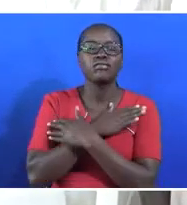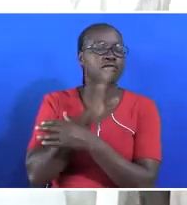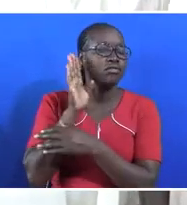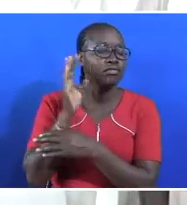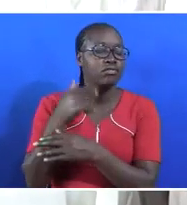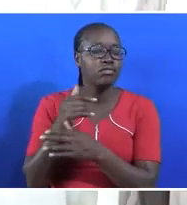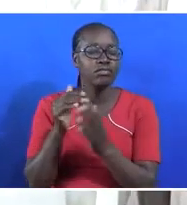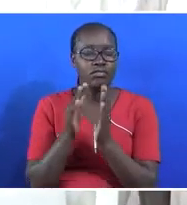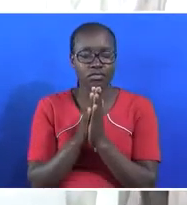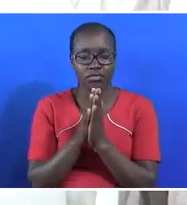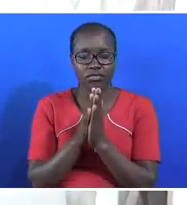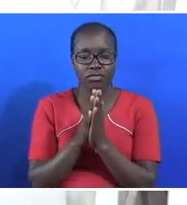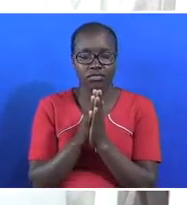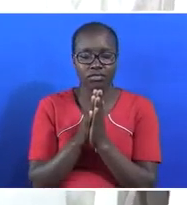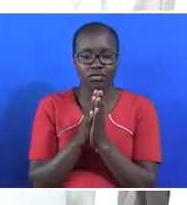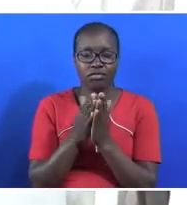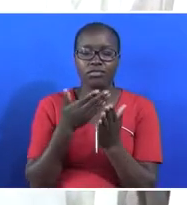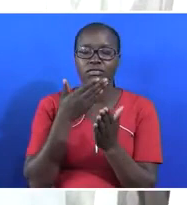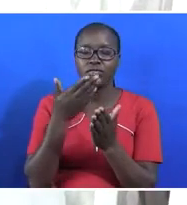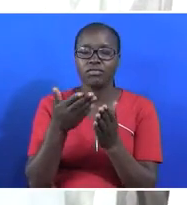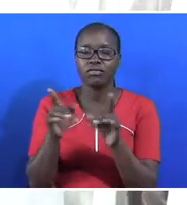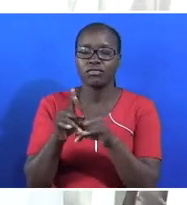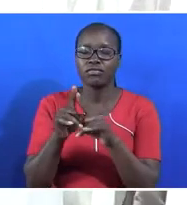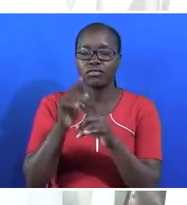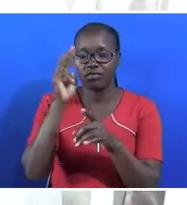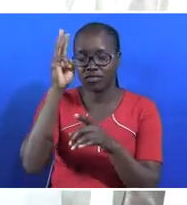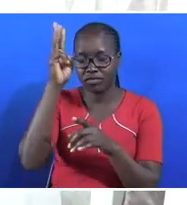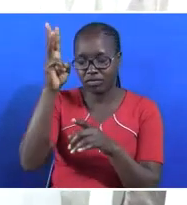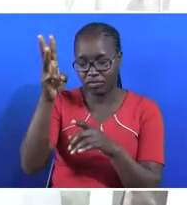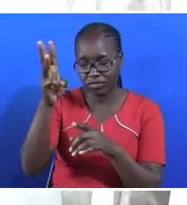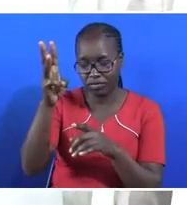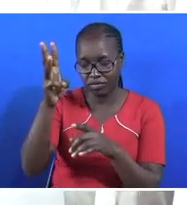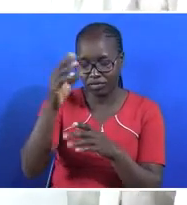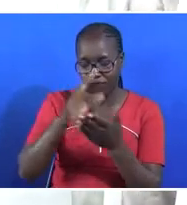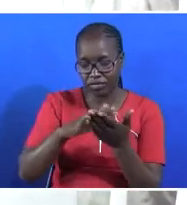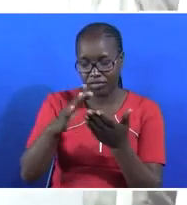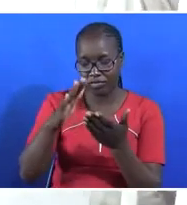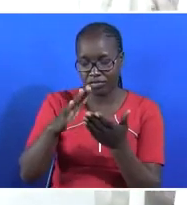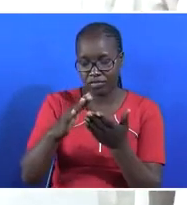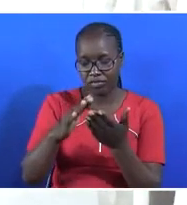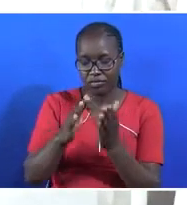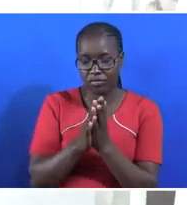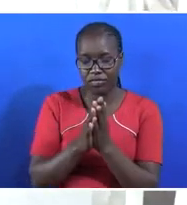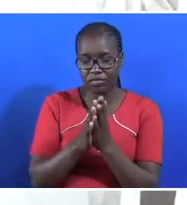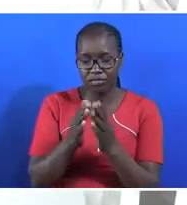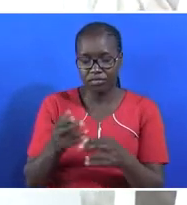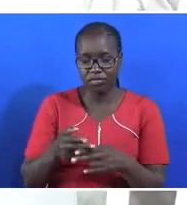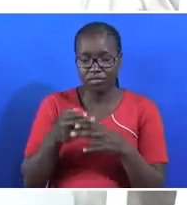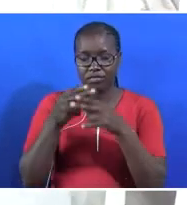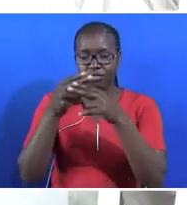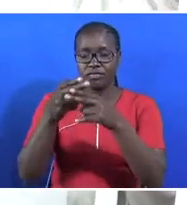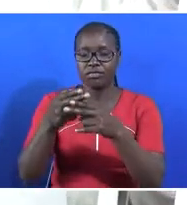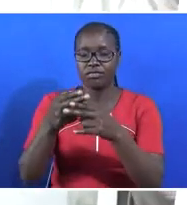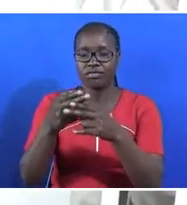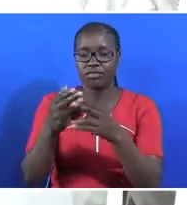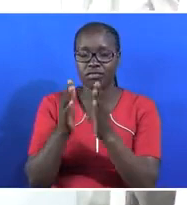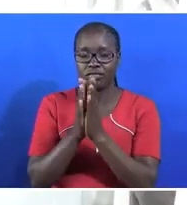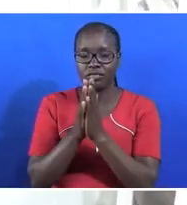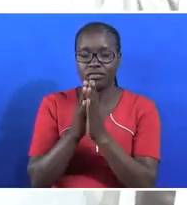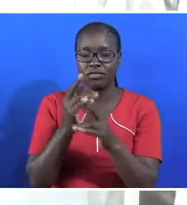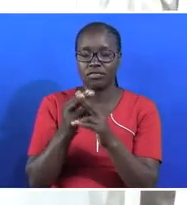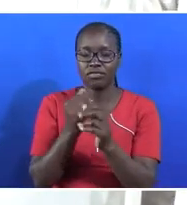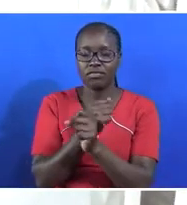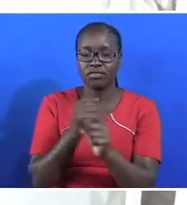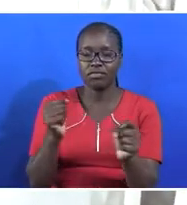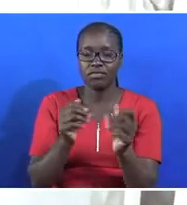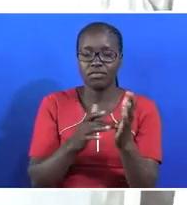our prayers and you will answer in accordance to your will and to the glory of your marvelous name. For these things we ask in the name that saves,